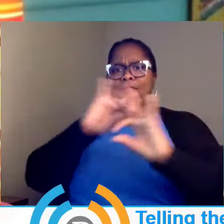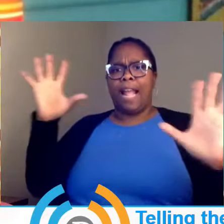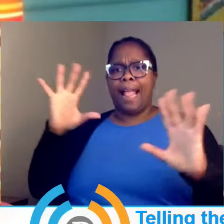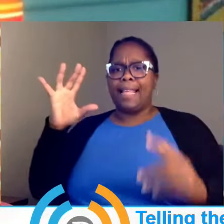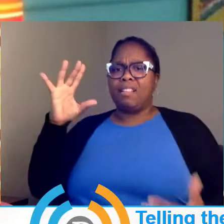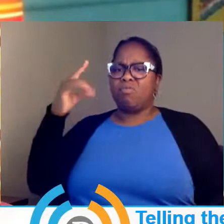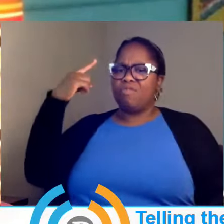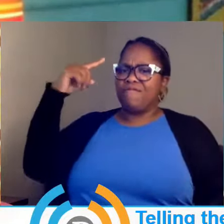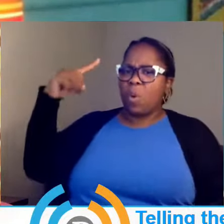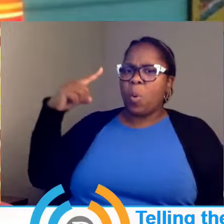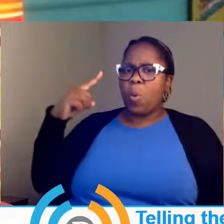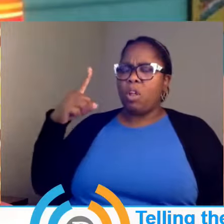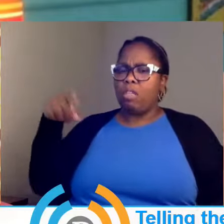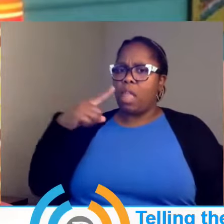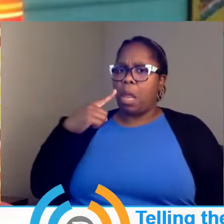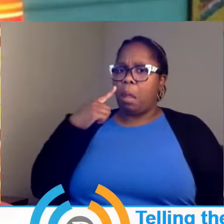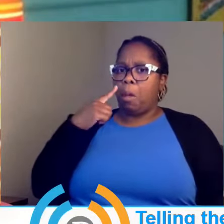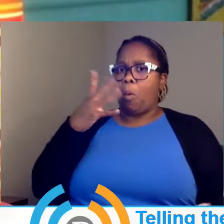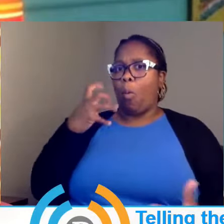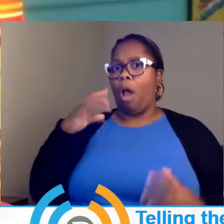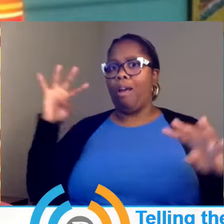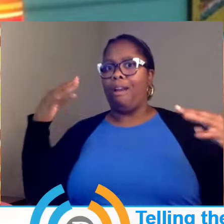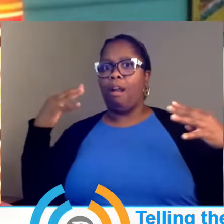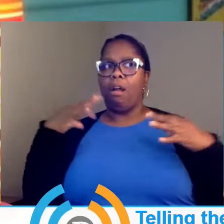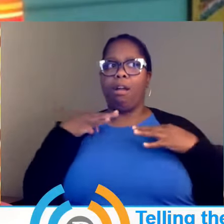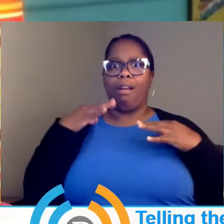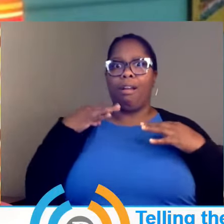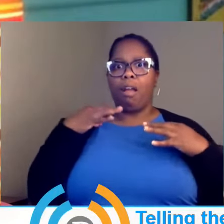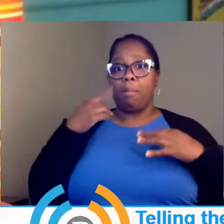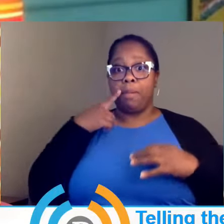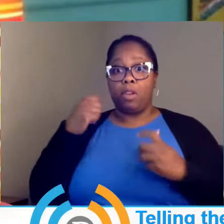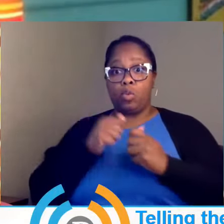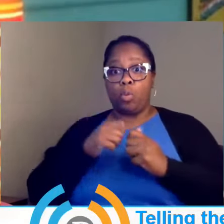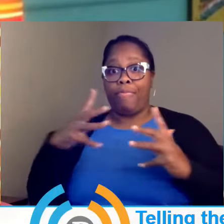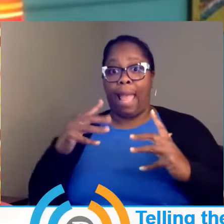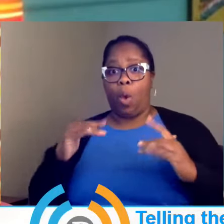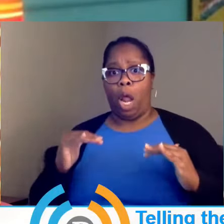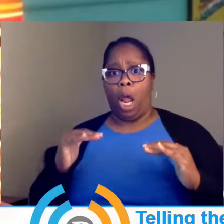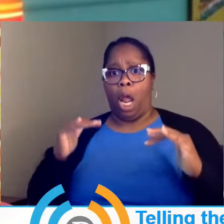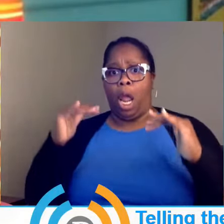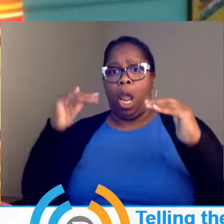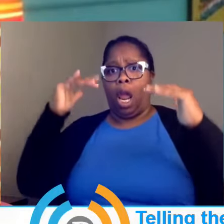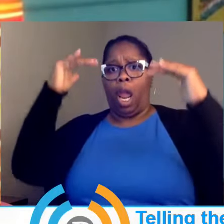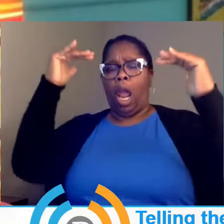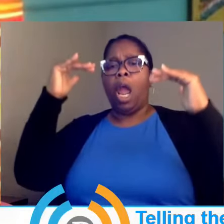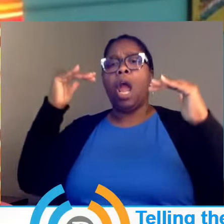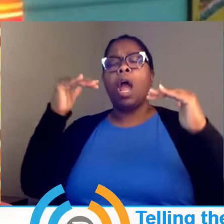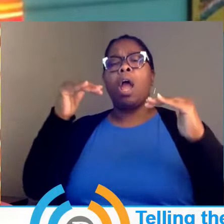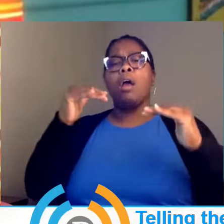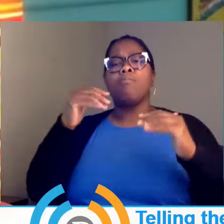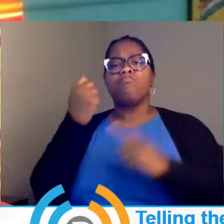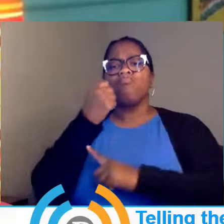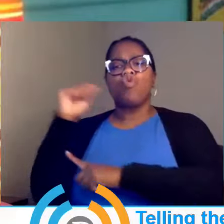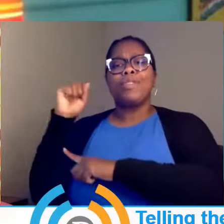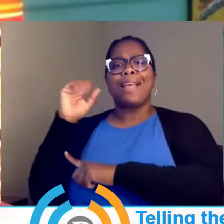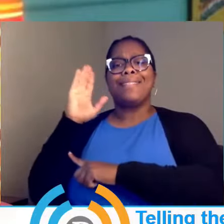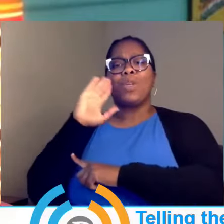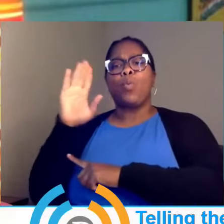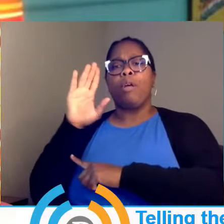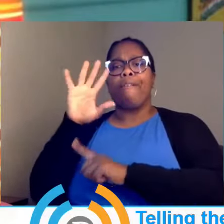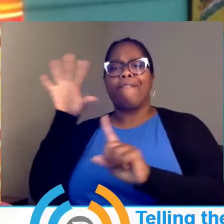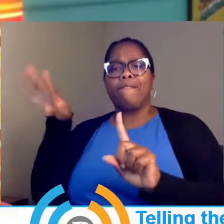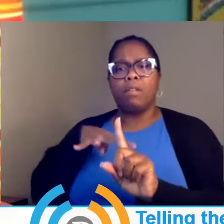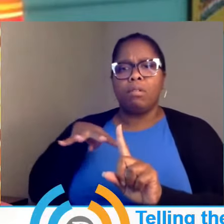prefer this? Because without escalation, protests will solely focus on messaging of demands to defund